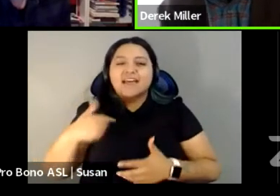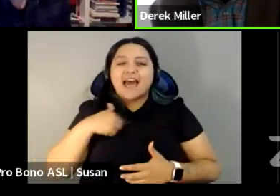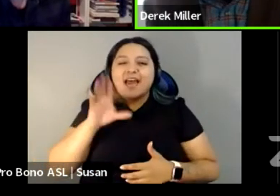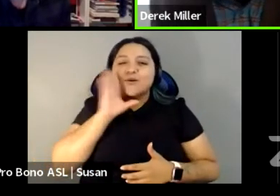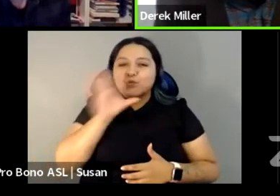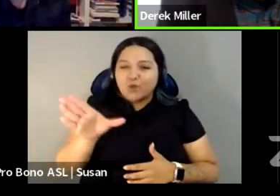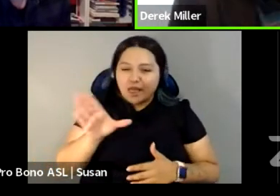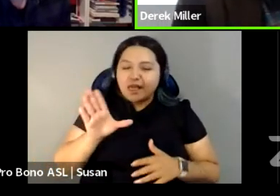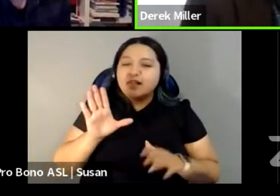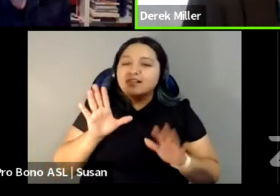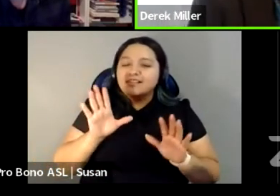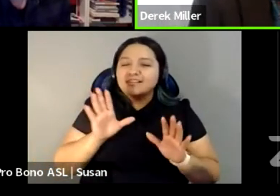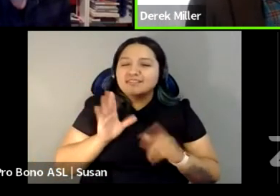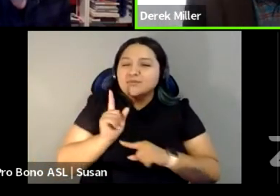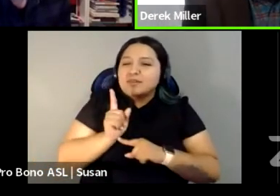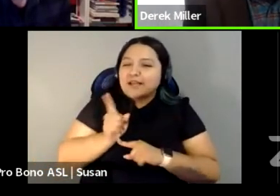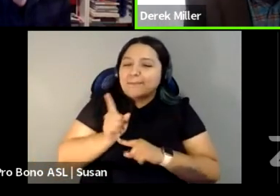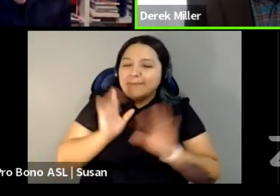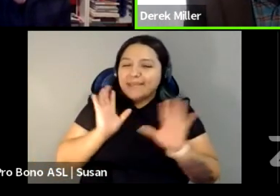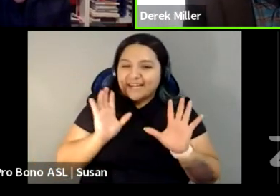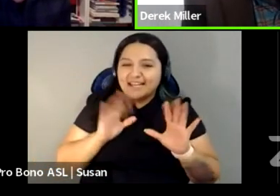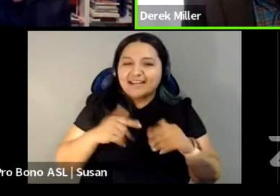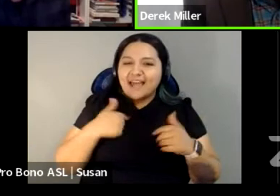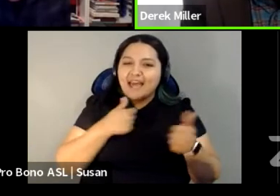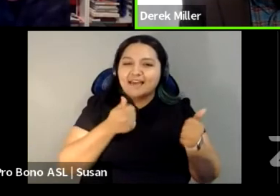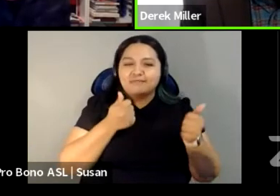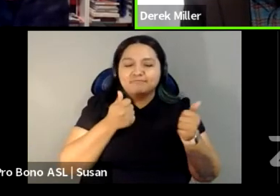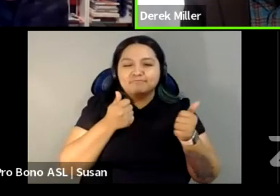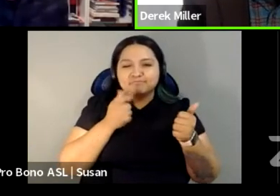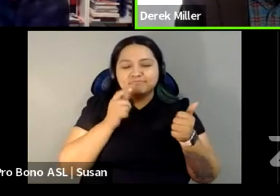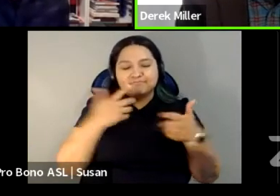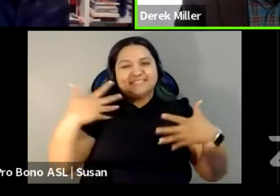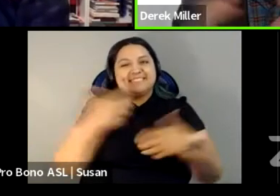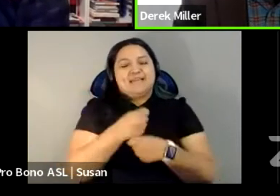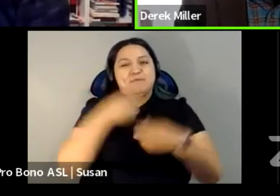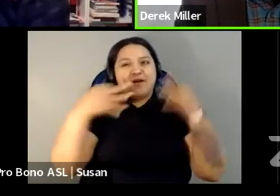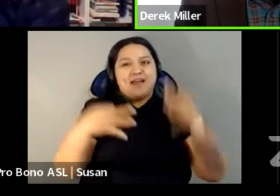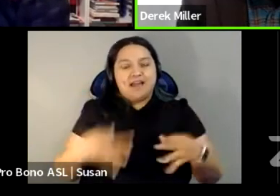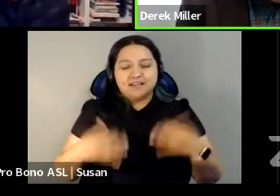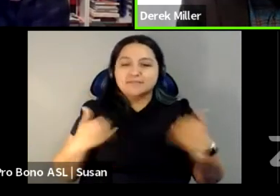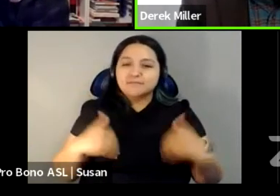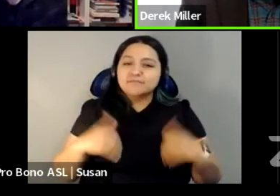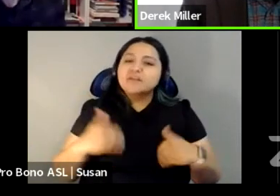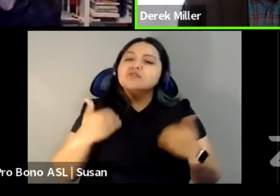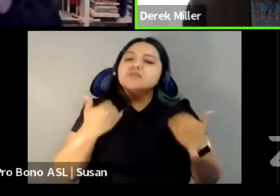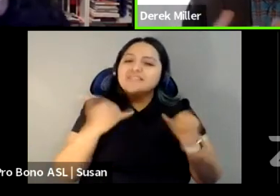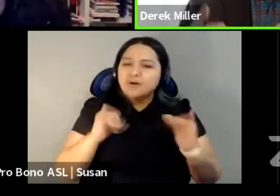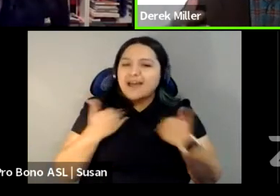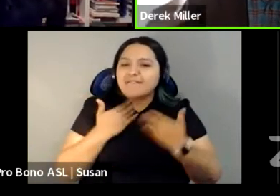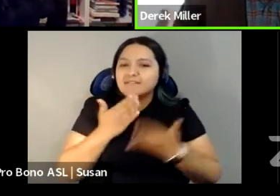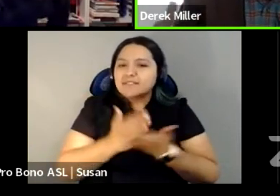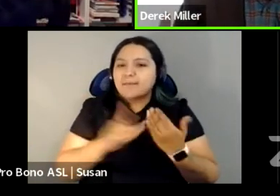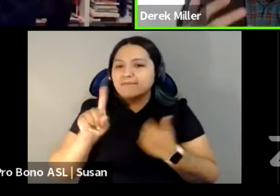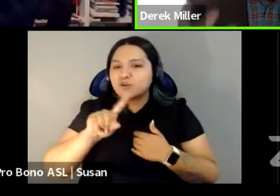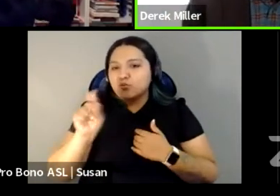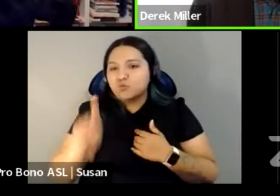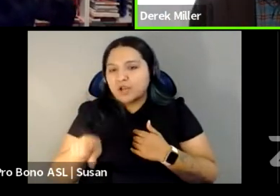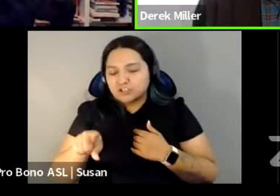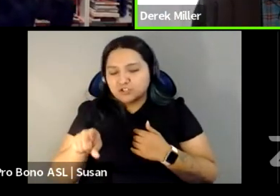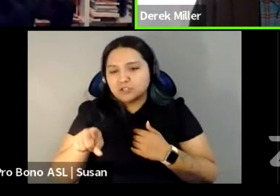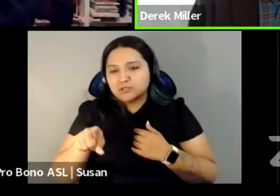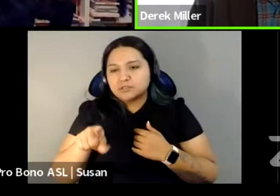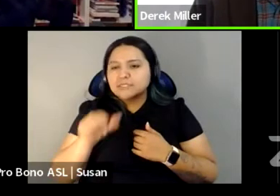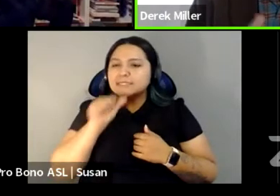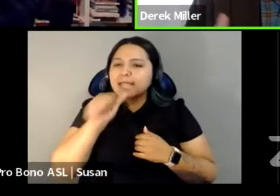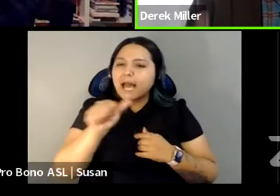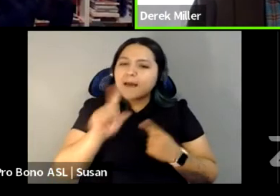favor of summarizing this incredibly rich study. So I have some questions. The question's not about what Brent has